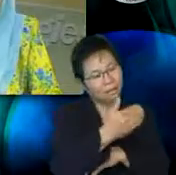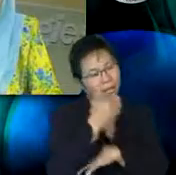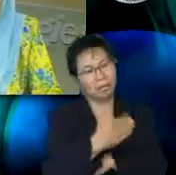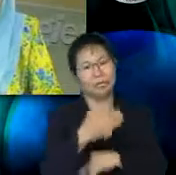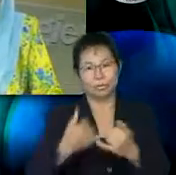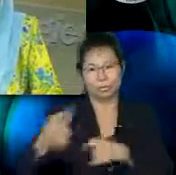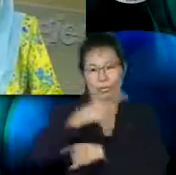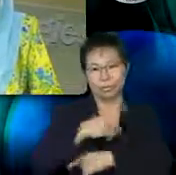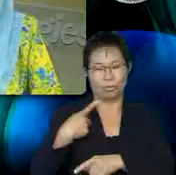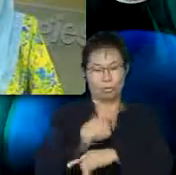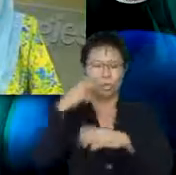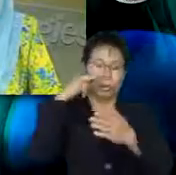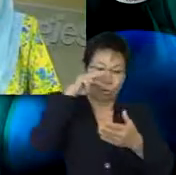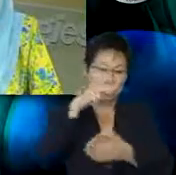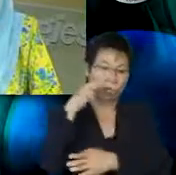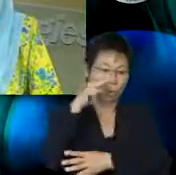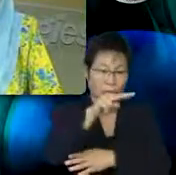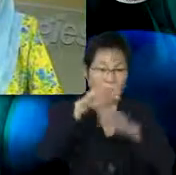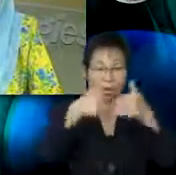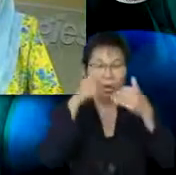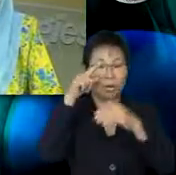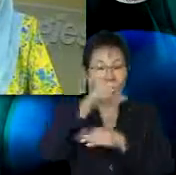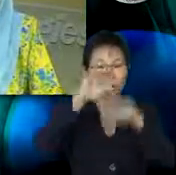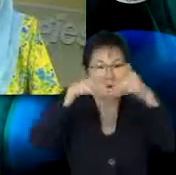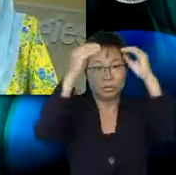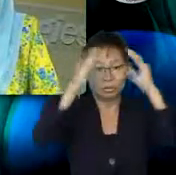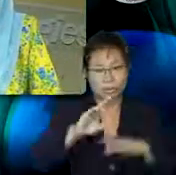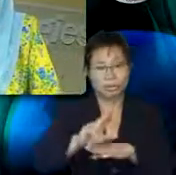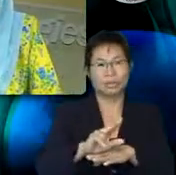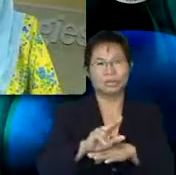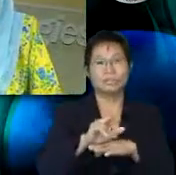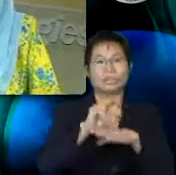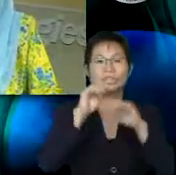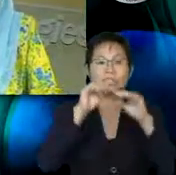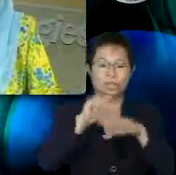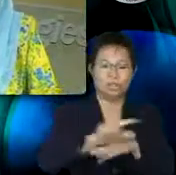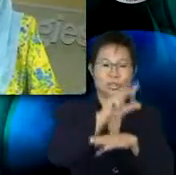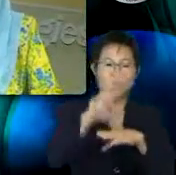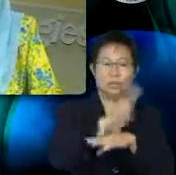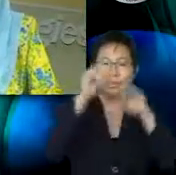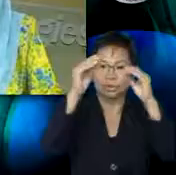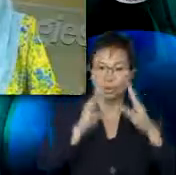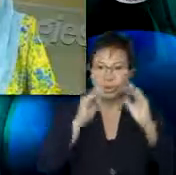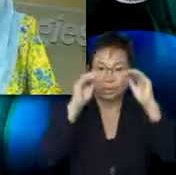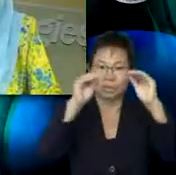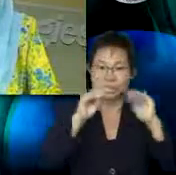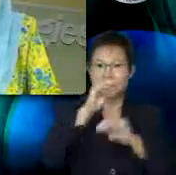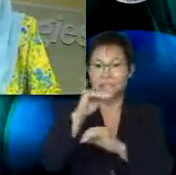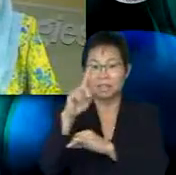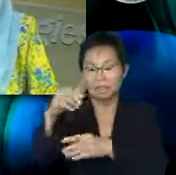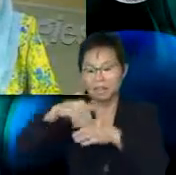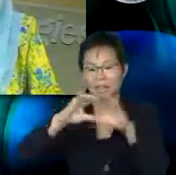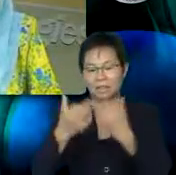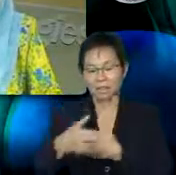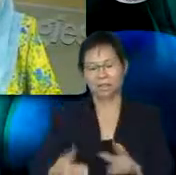Today, we are going to be looking at how teachers can use teaching aids in the classroom. We will talk about the different aids that are